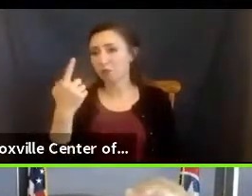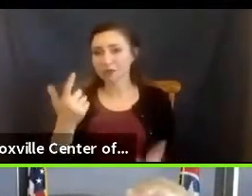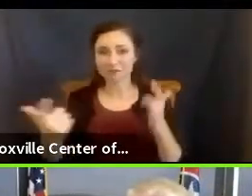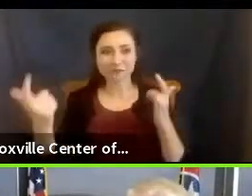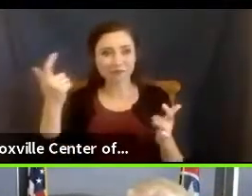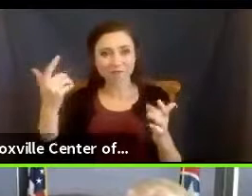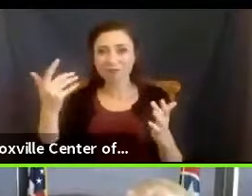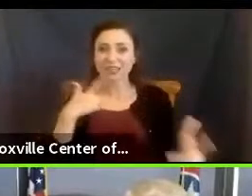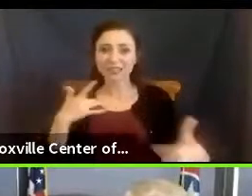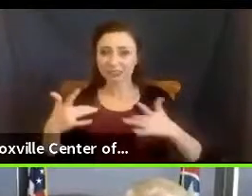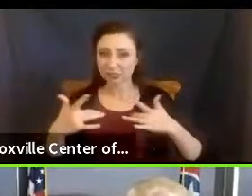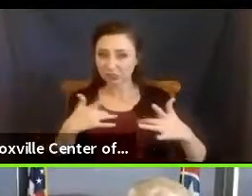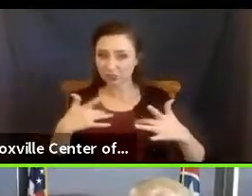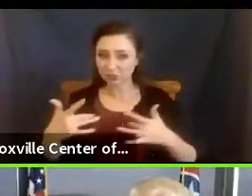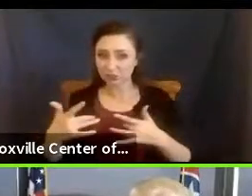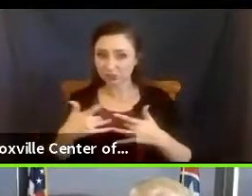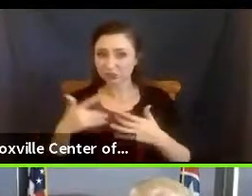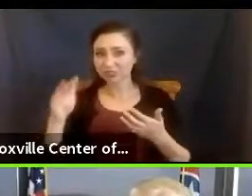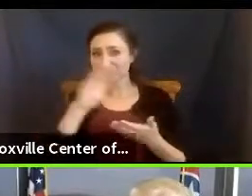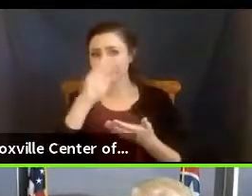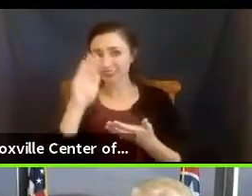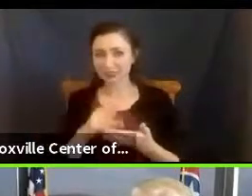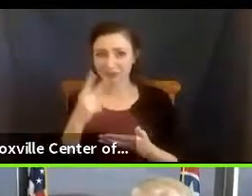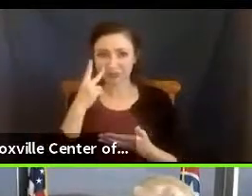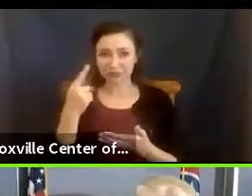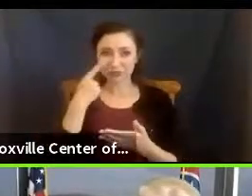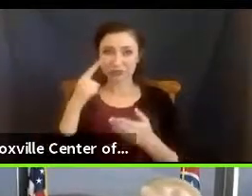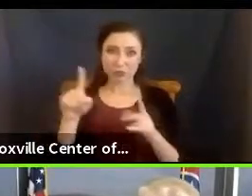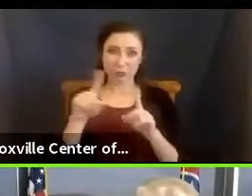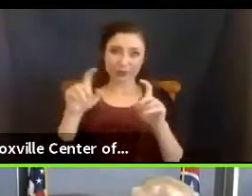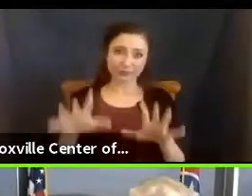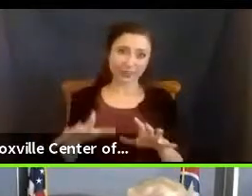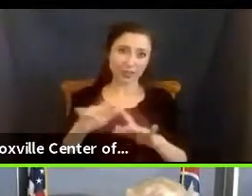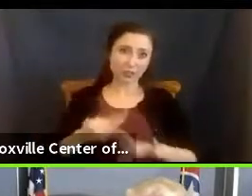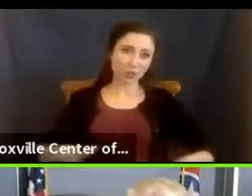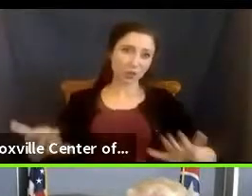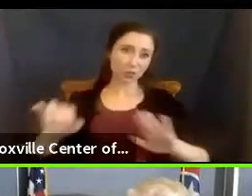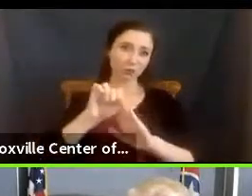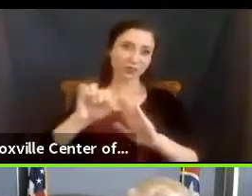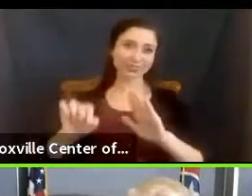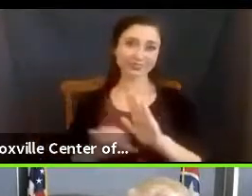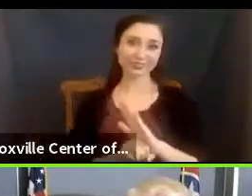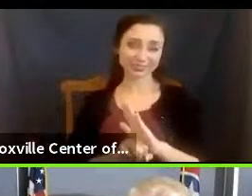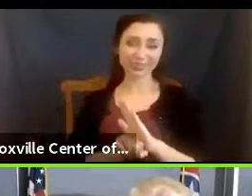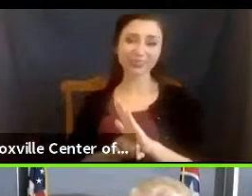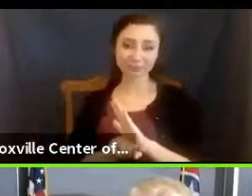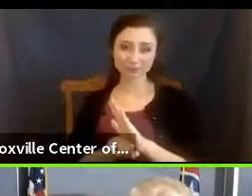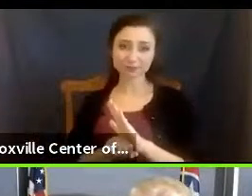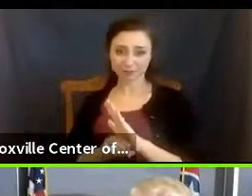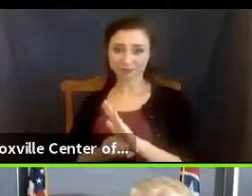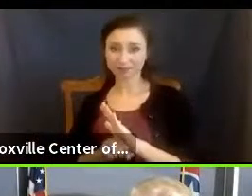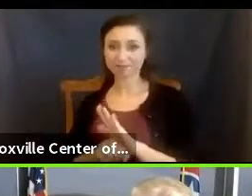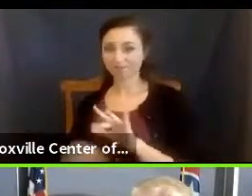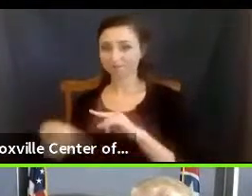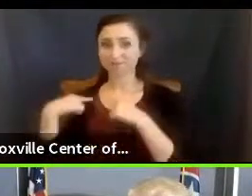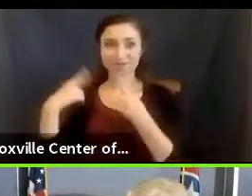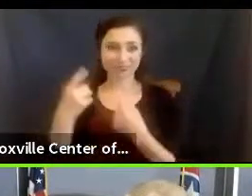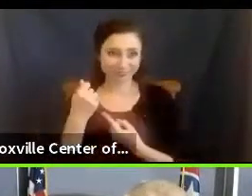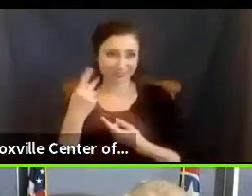concerns was the decrease that we have seen in Tennessee statewide with testing over the past several